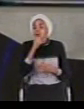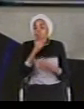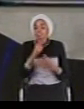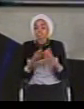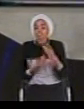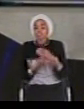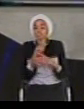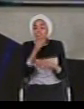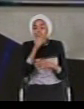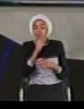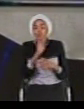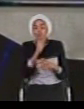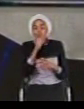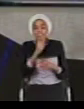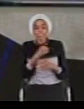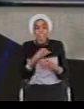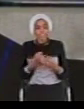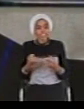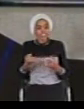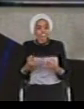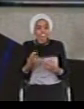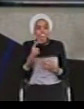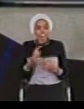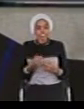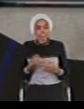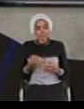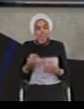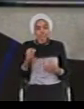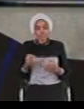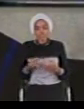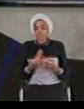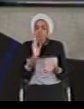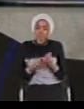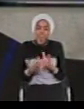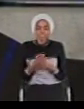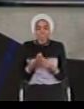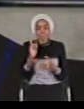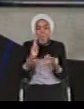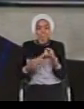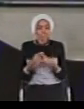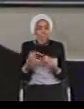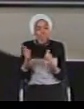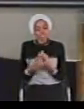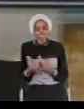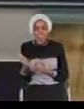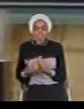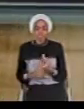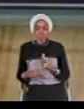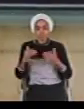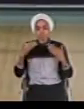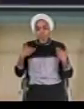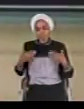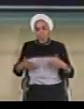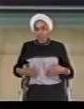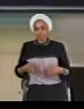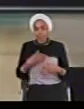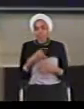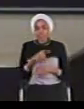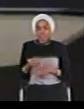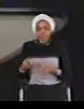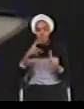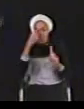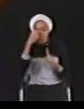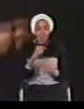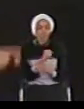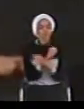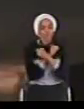and we have to befriend everybody and we're looking for the love of the